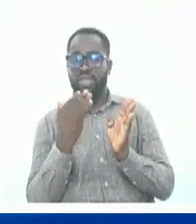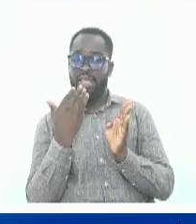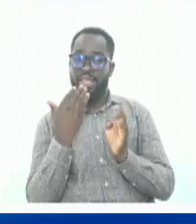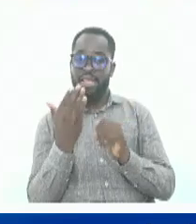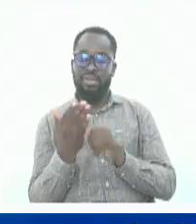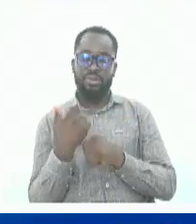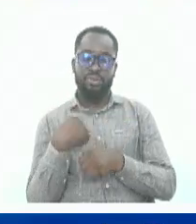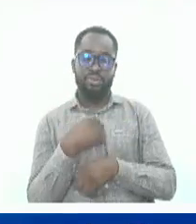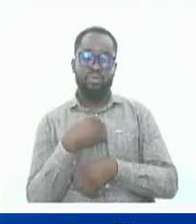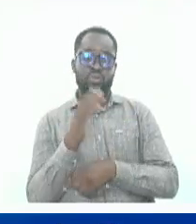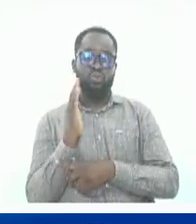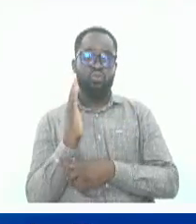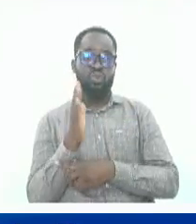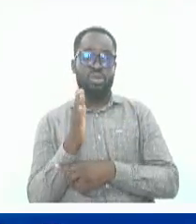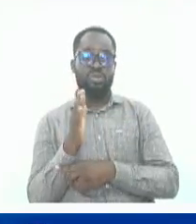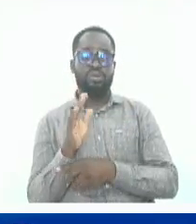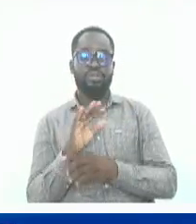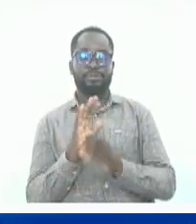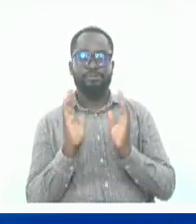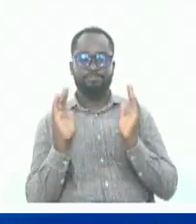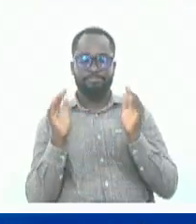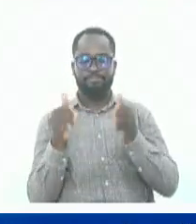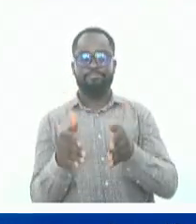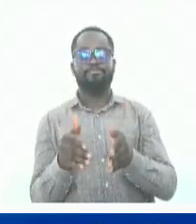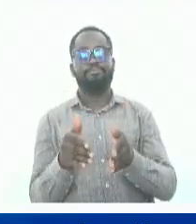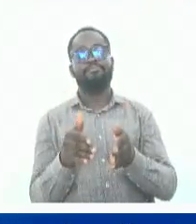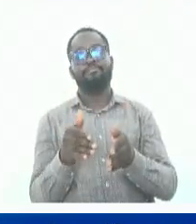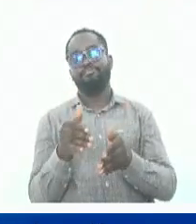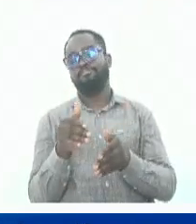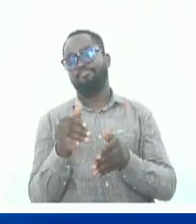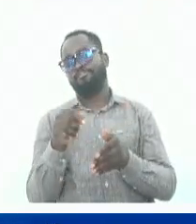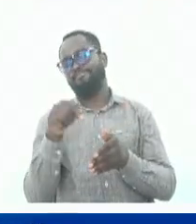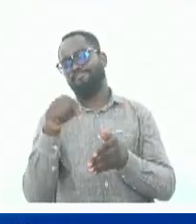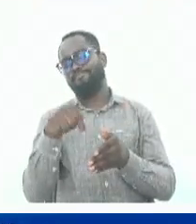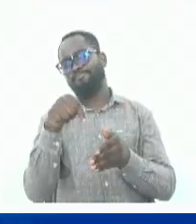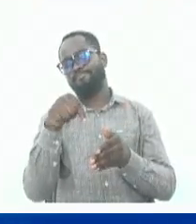So we shall delve directly into the